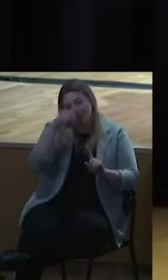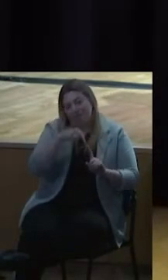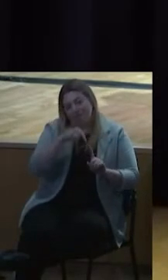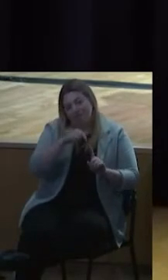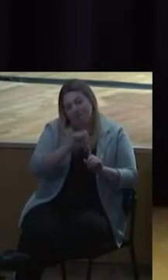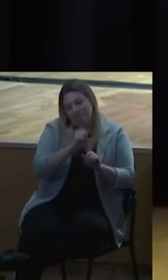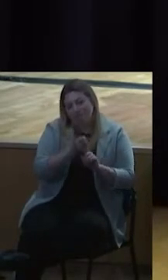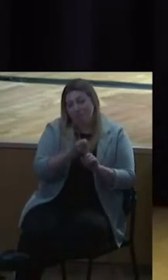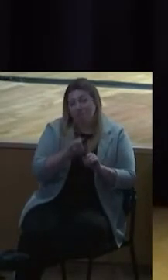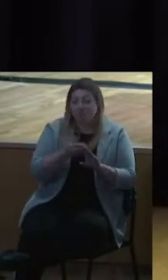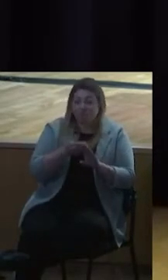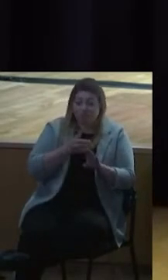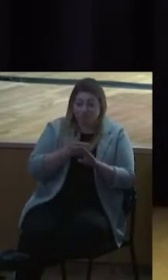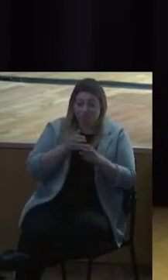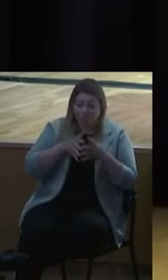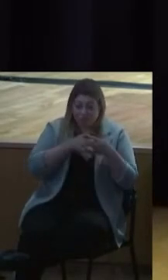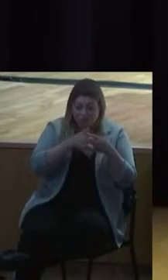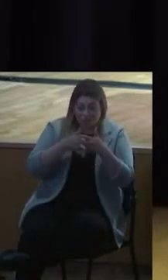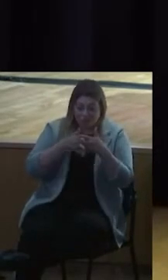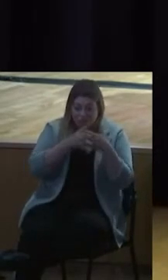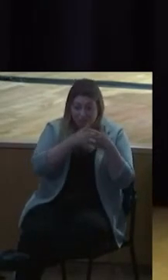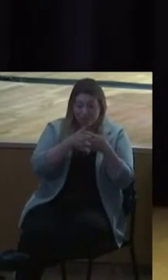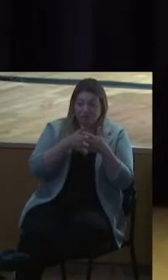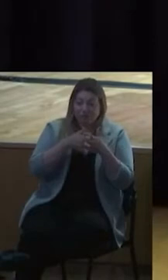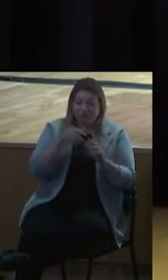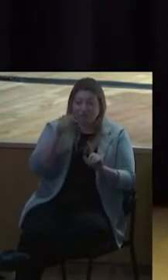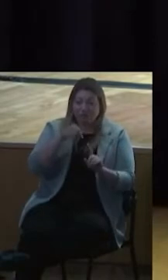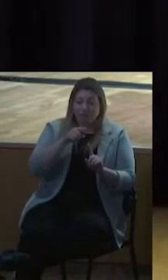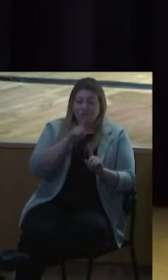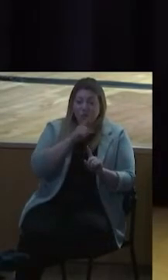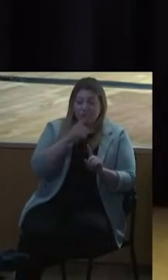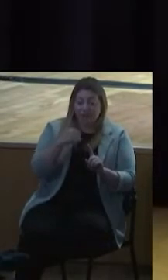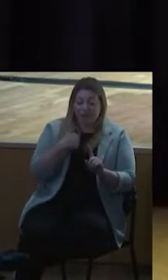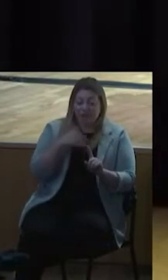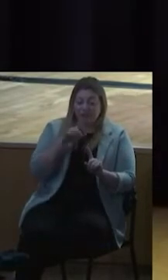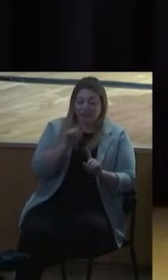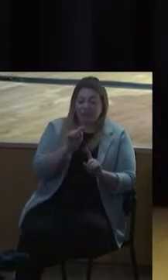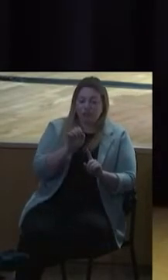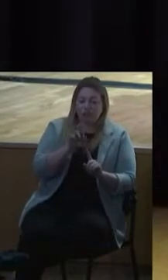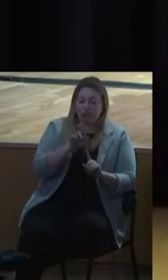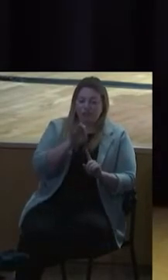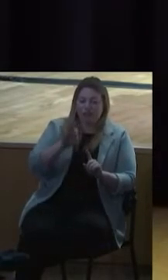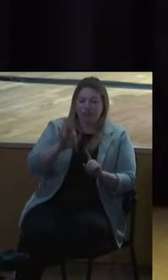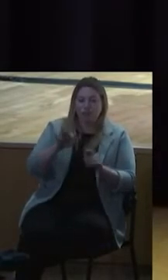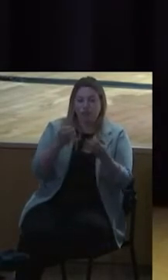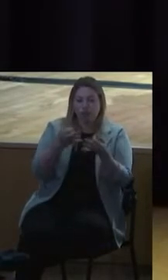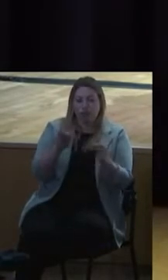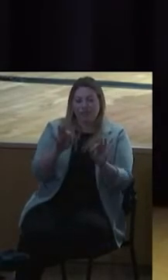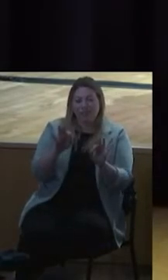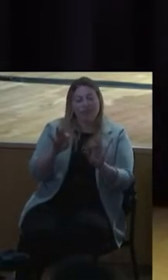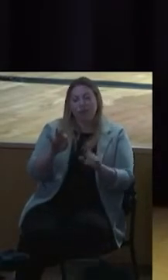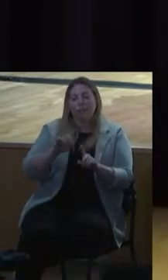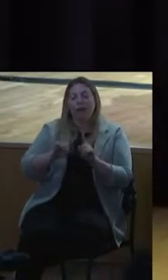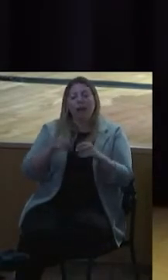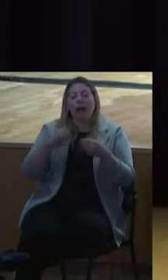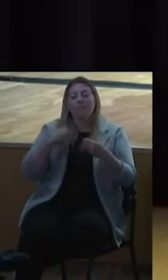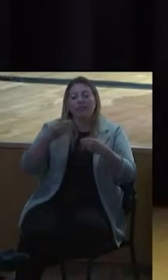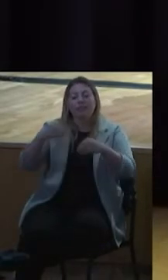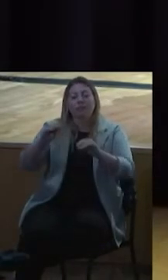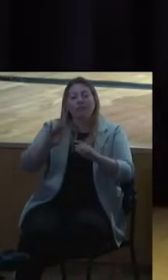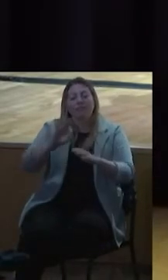pre-America, Kamehameha the Great put a tariff-free kind of export fee on some of the main